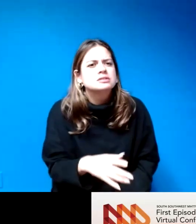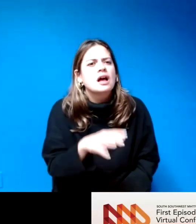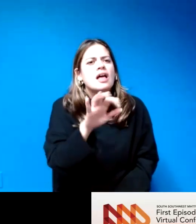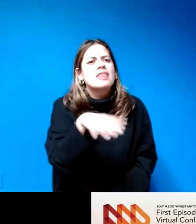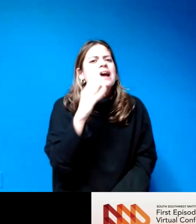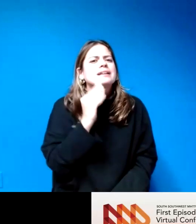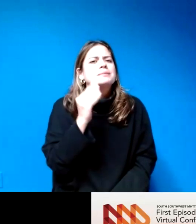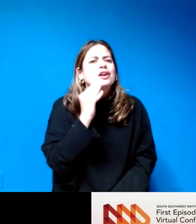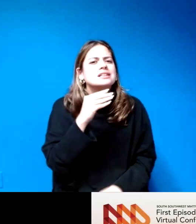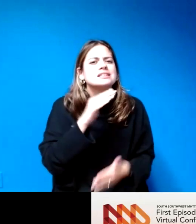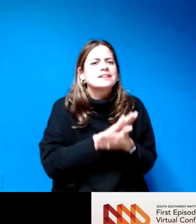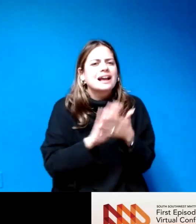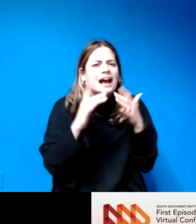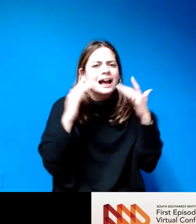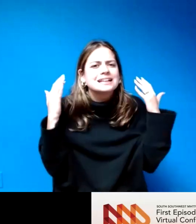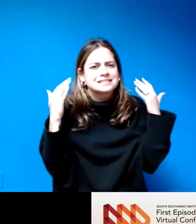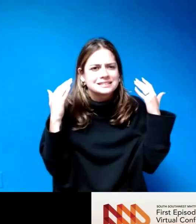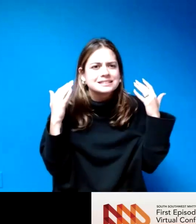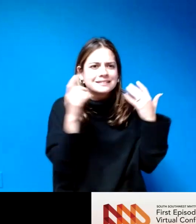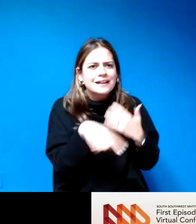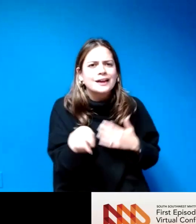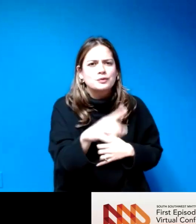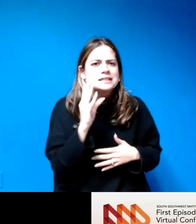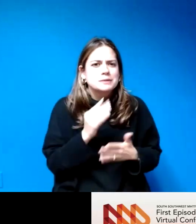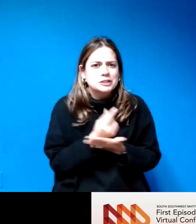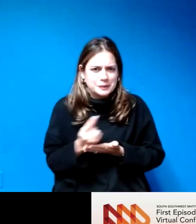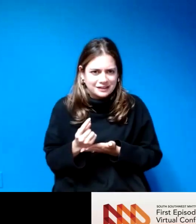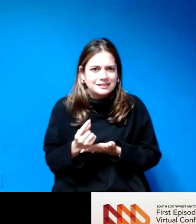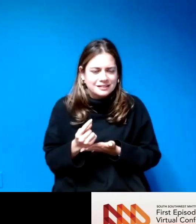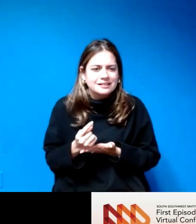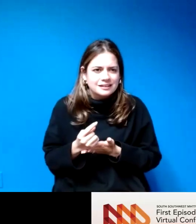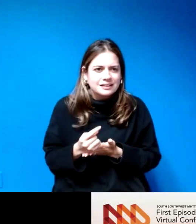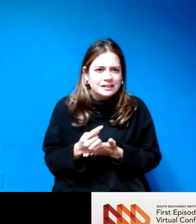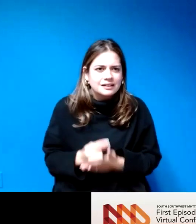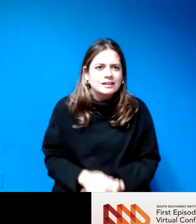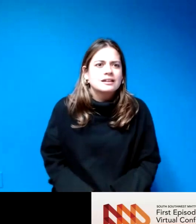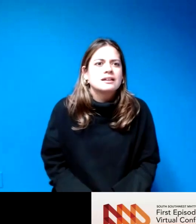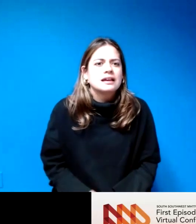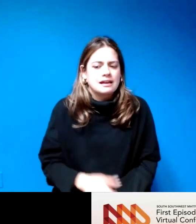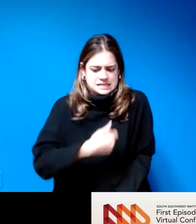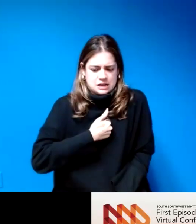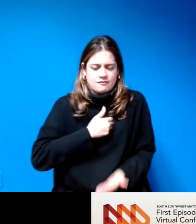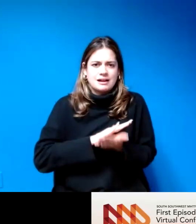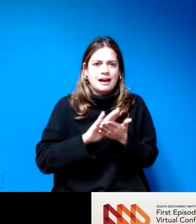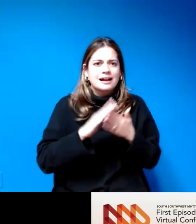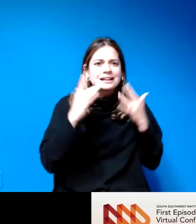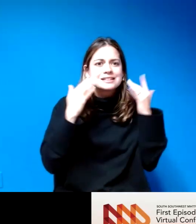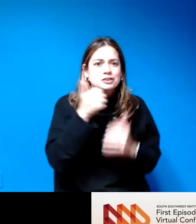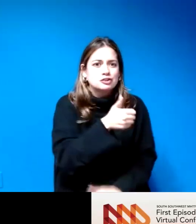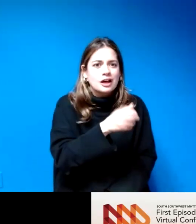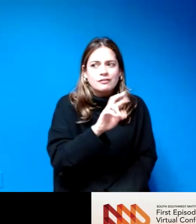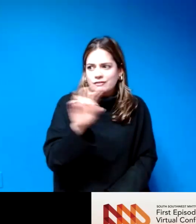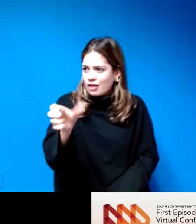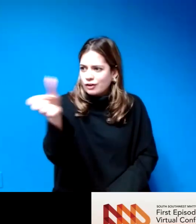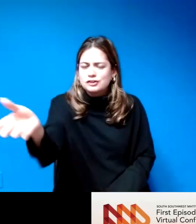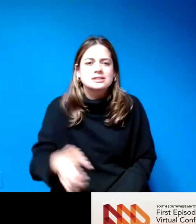of kindness that you have had this week? Kindness to yourself, kindness to others, or what kindness from others you